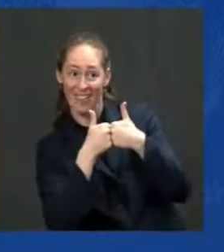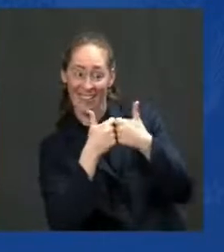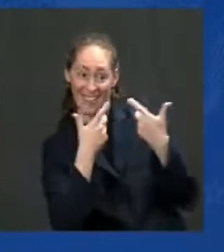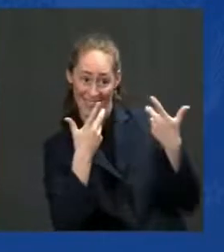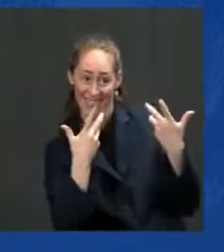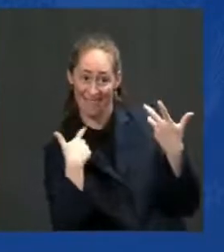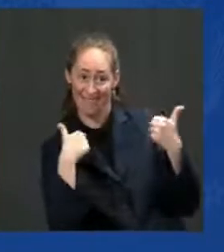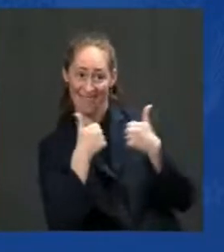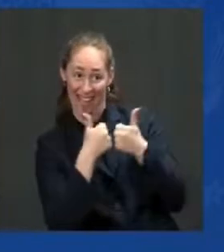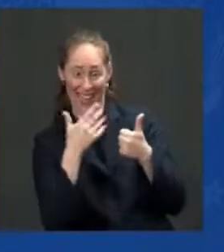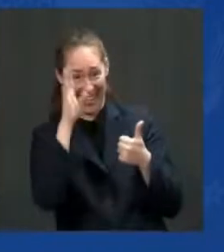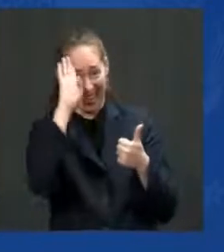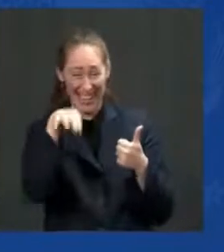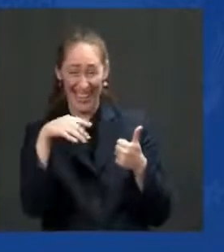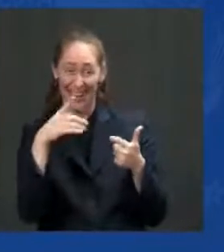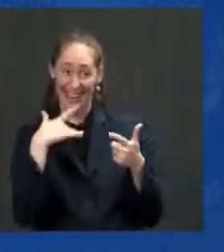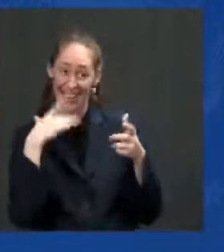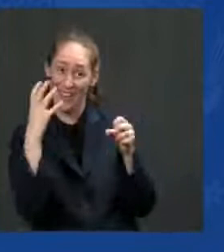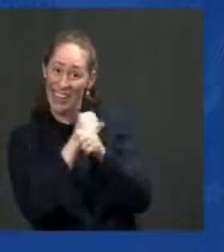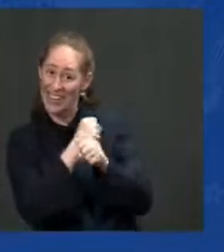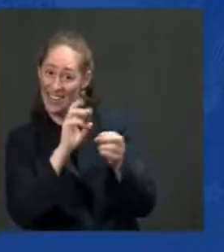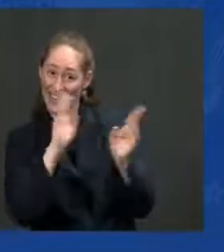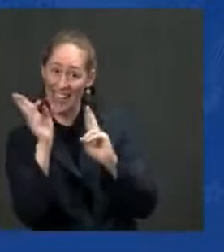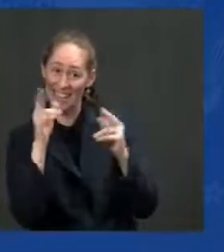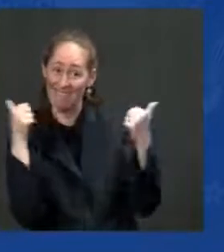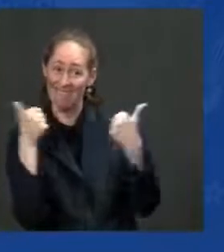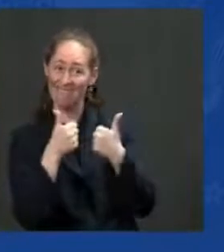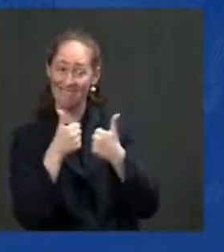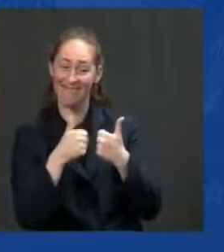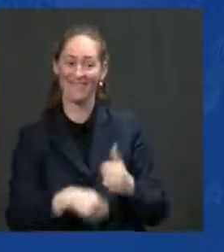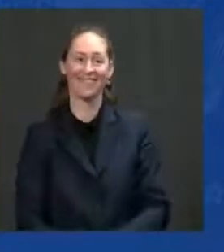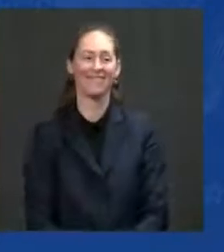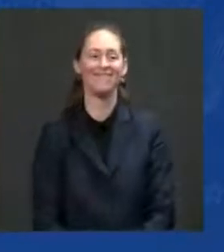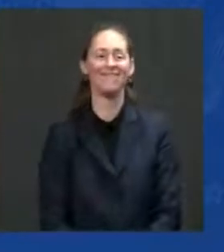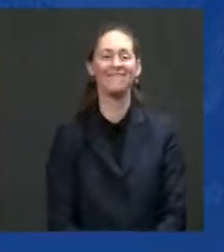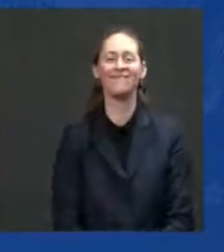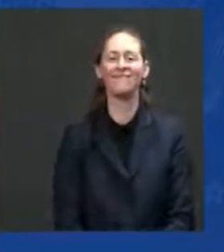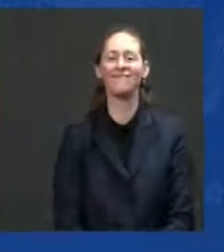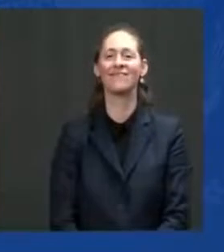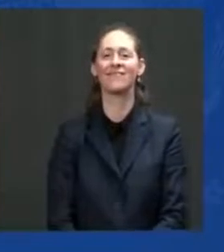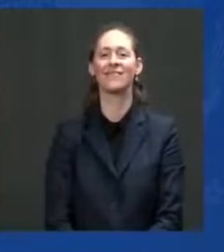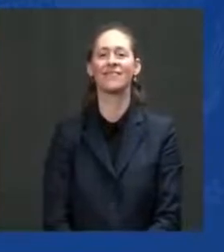so get ready to go. Thank you.